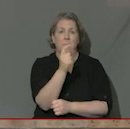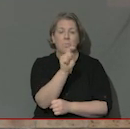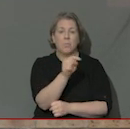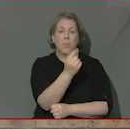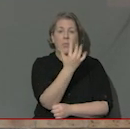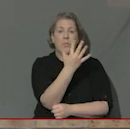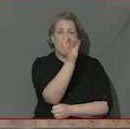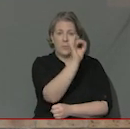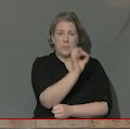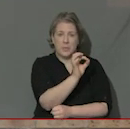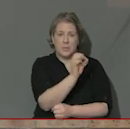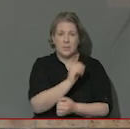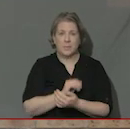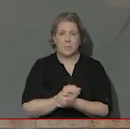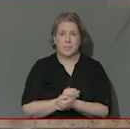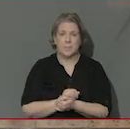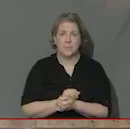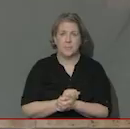107.5%.